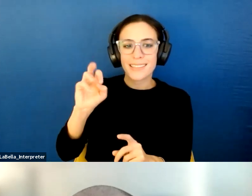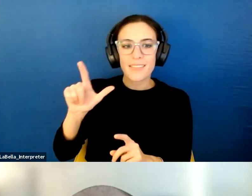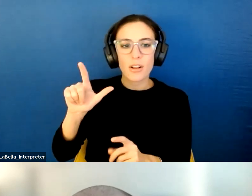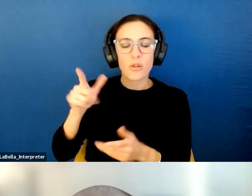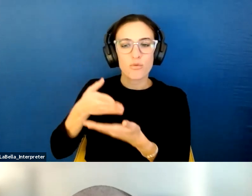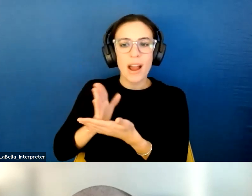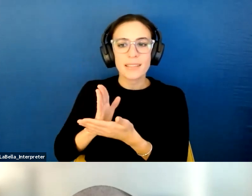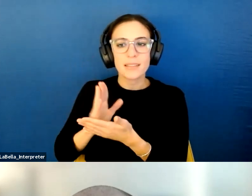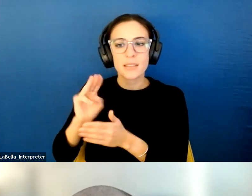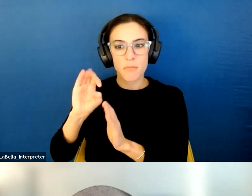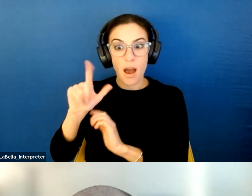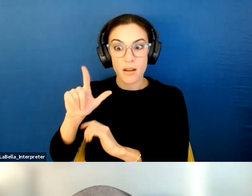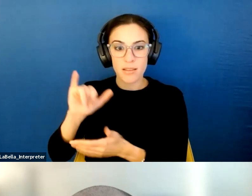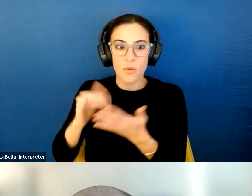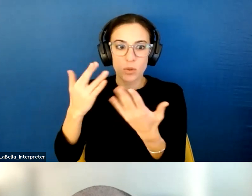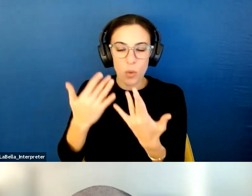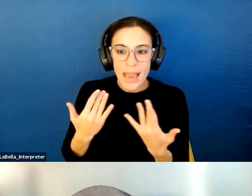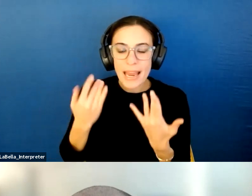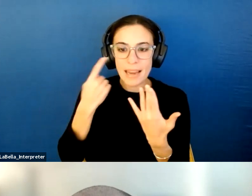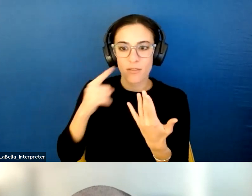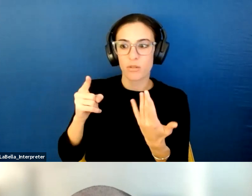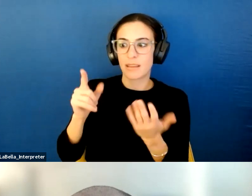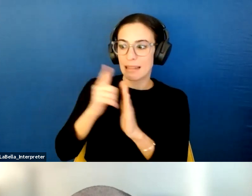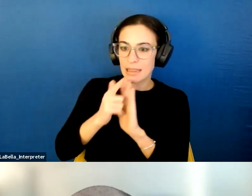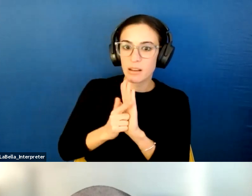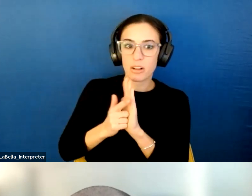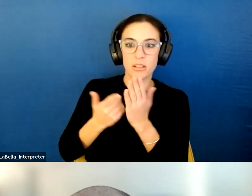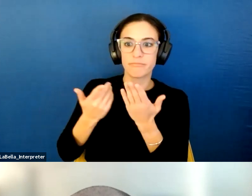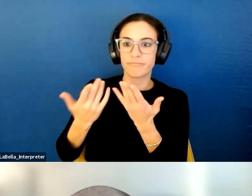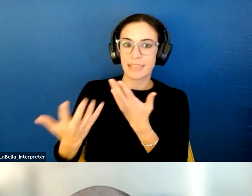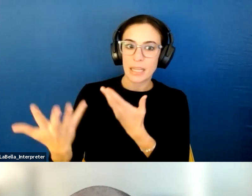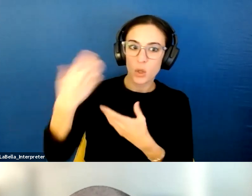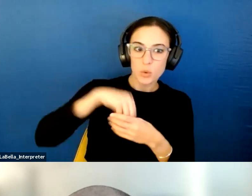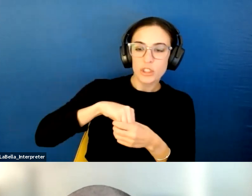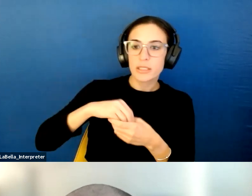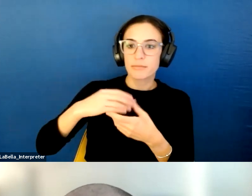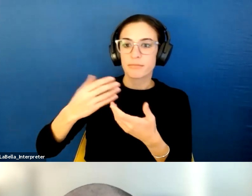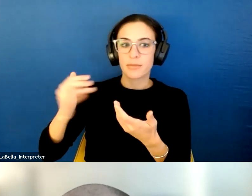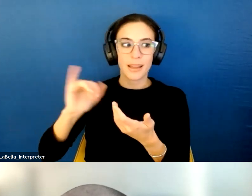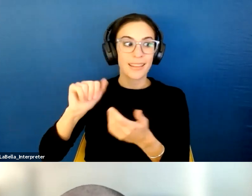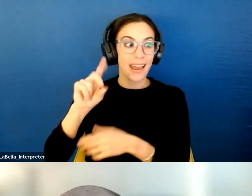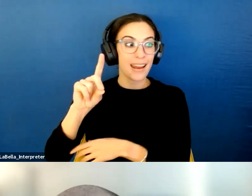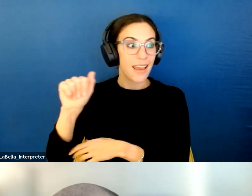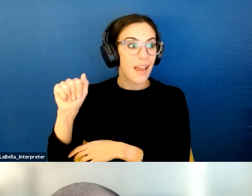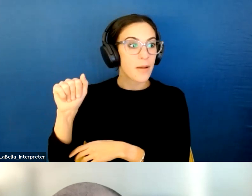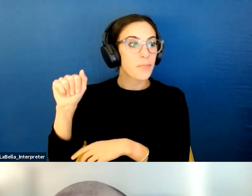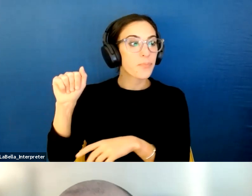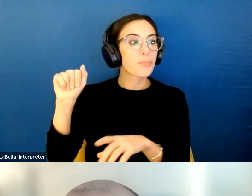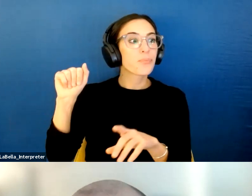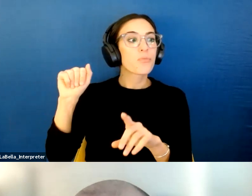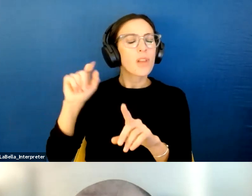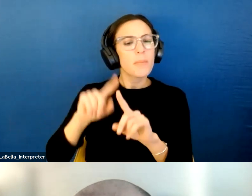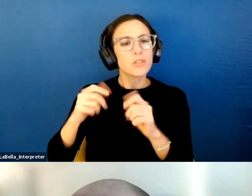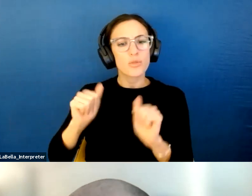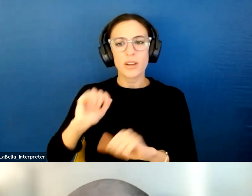on the kind of inclusion via legal measures like the ADA, as important as that was, but to try to establish that there has